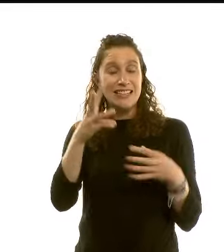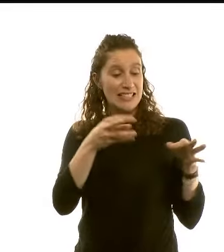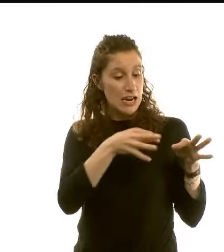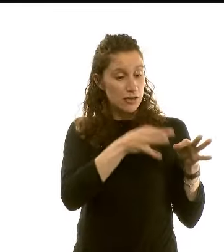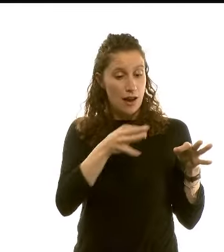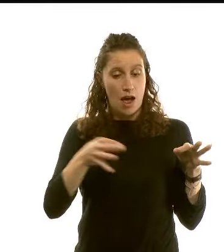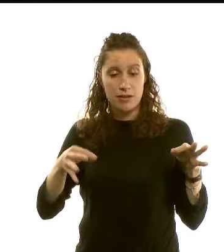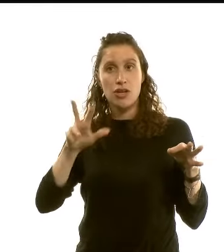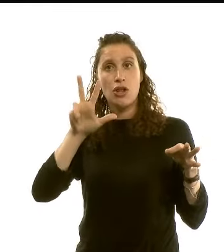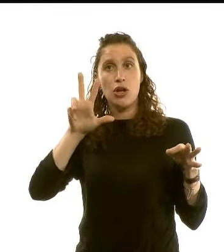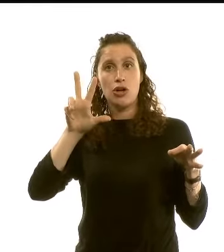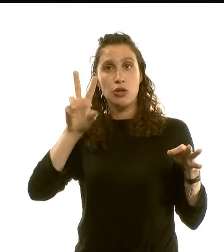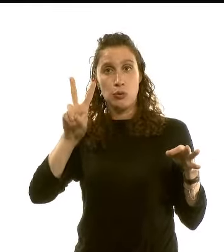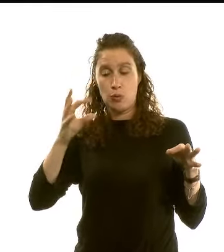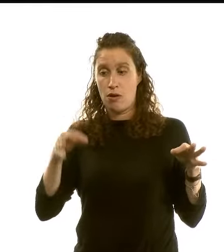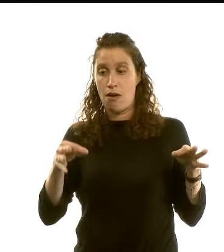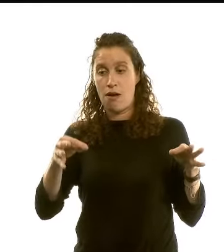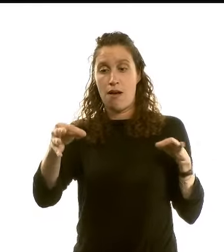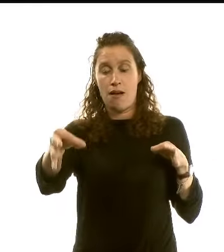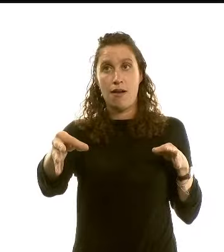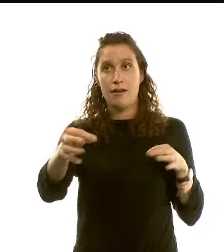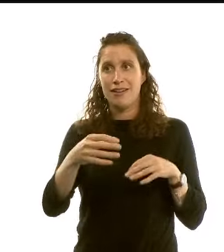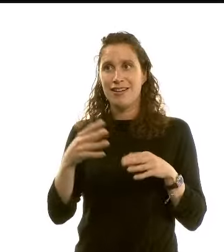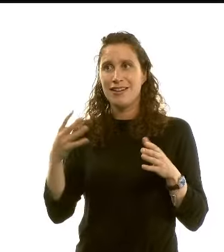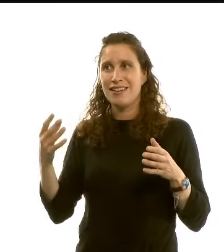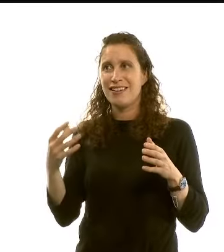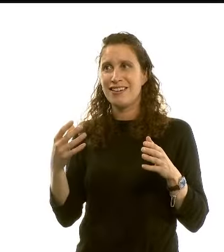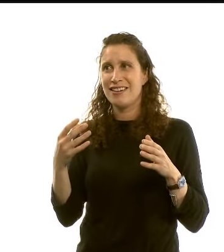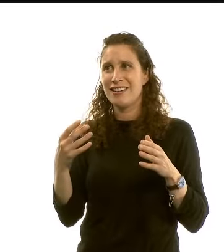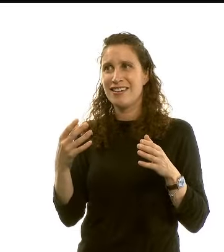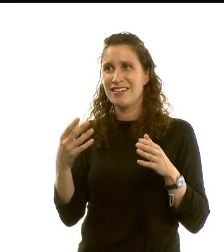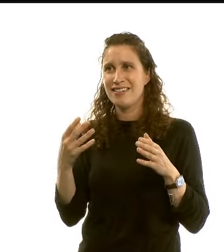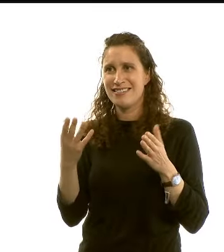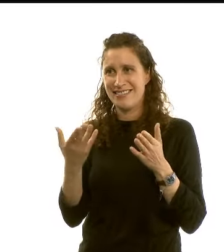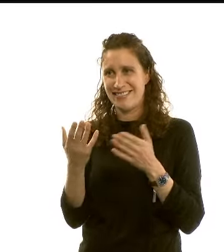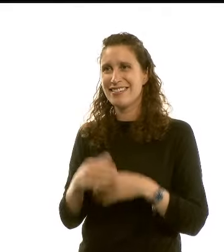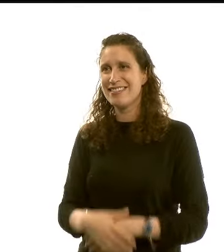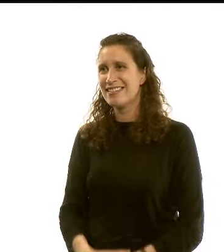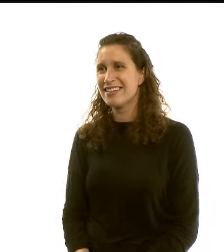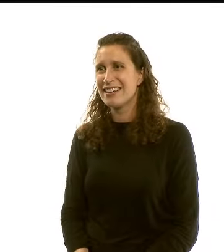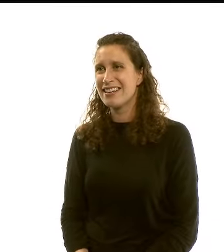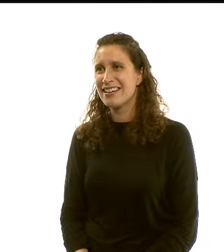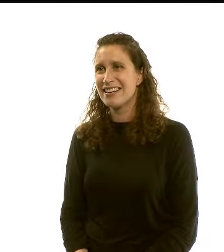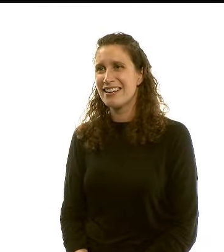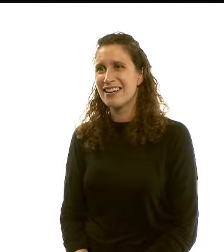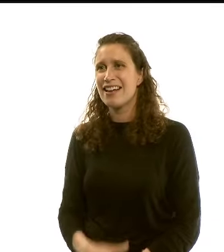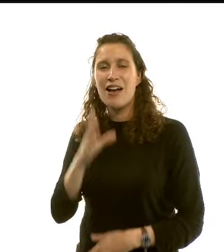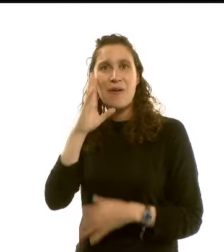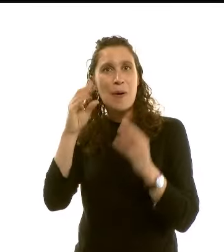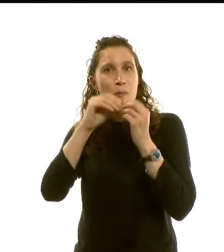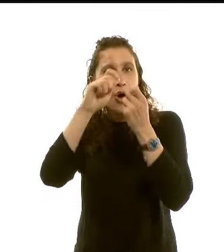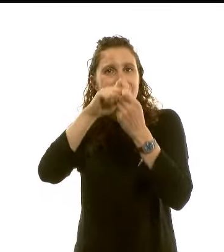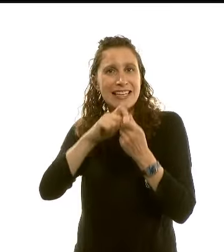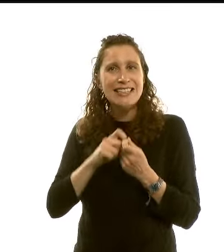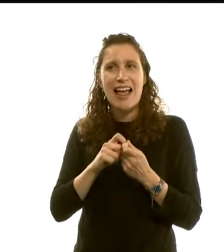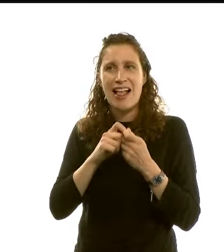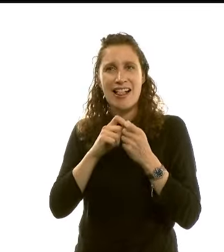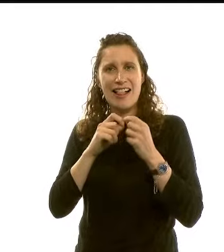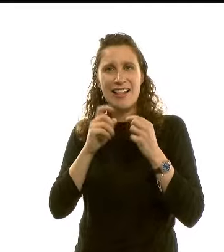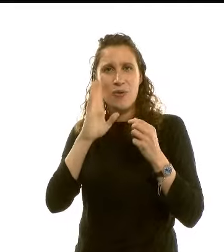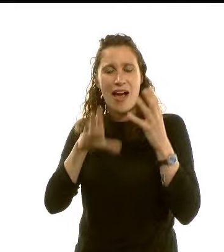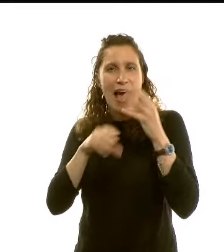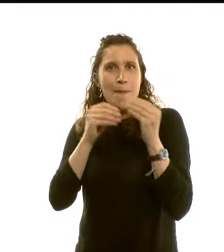long. Can you show me your stuff? Don't get your expectations too high. It's very basic. I'm gonna get more detailed and start adding like little bits and